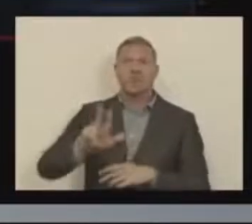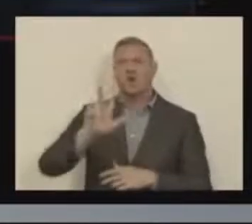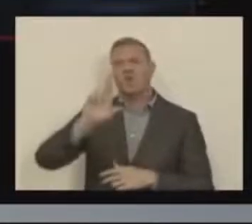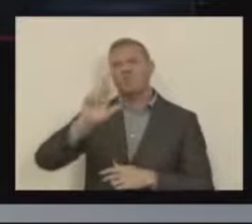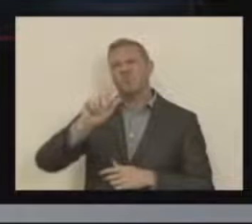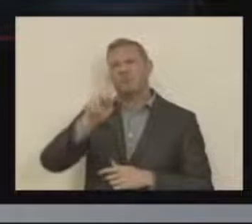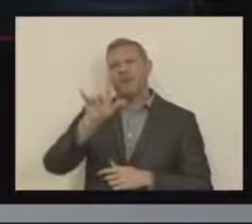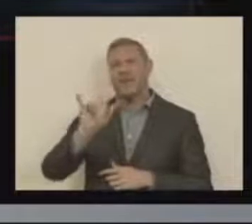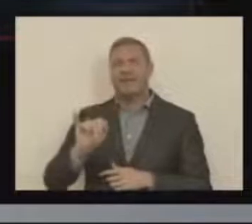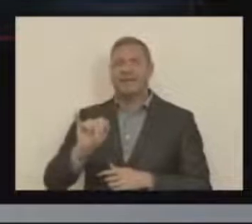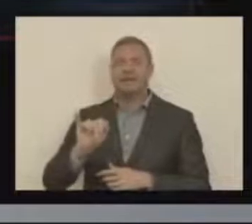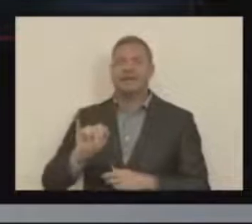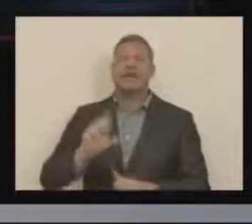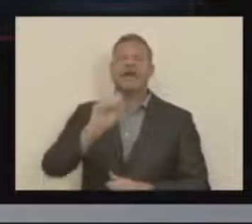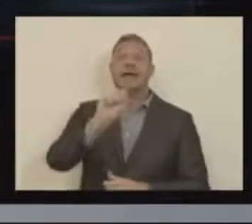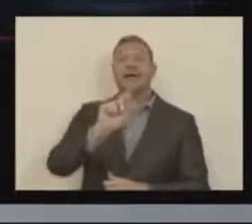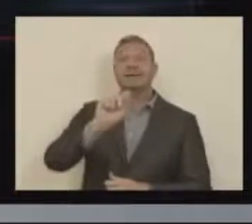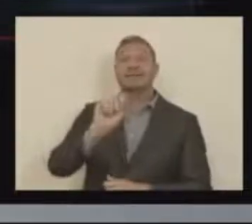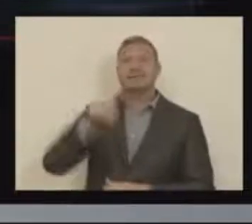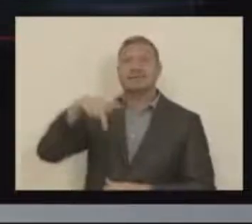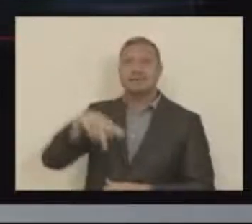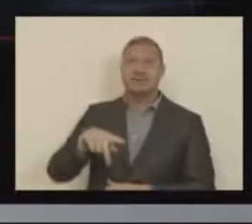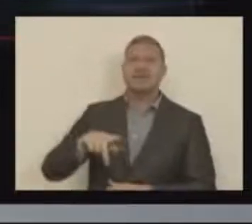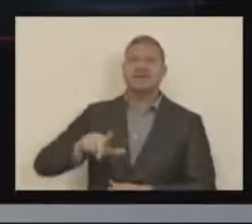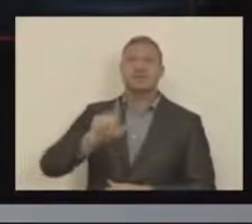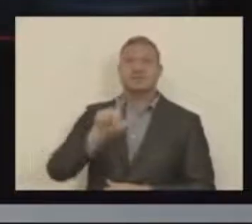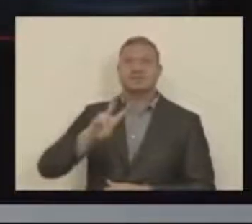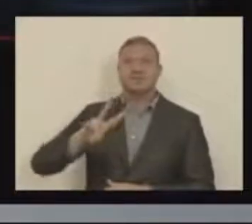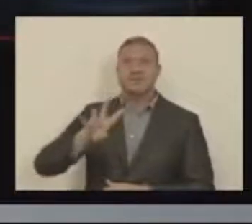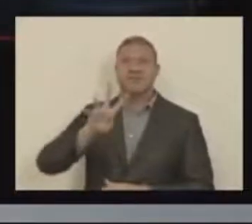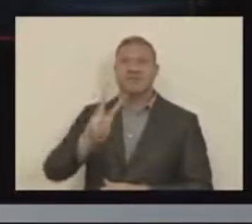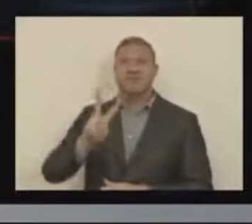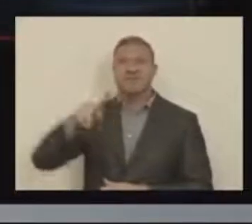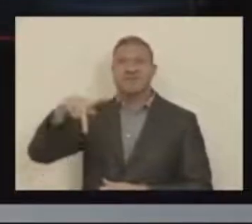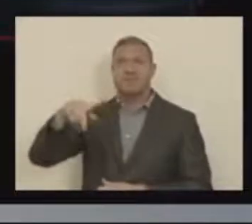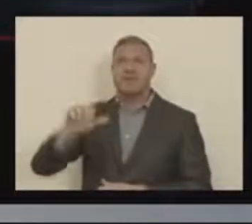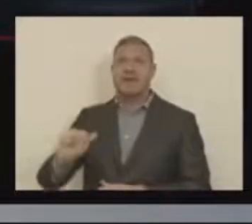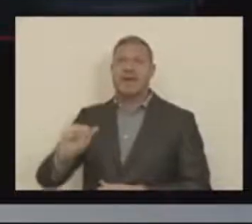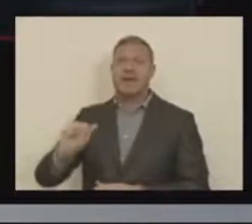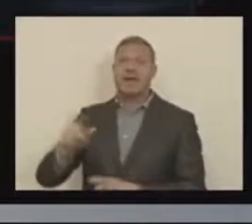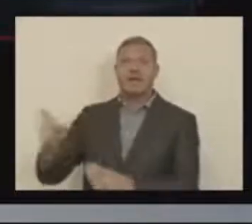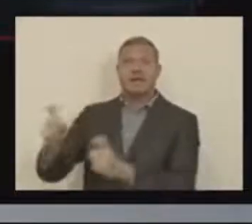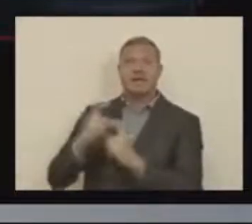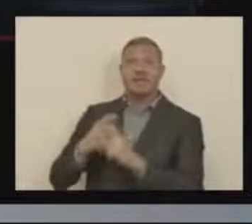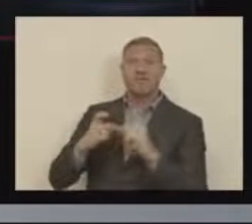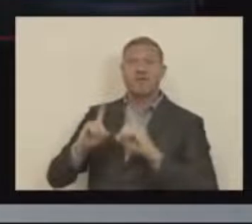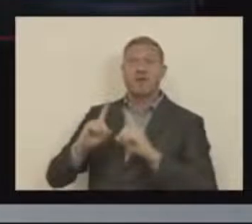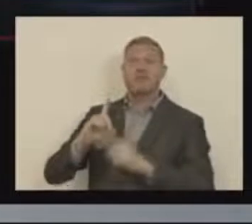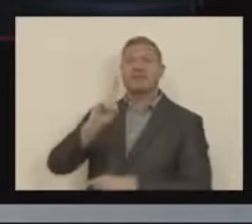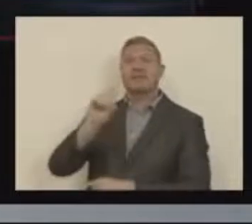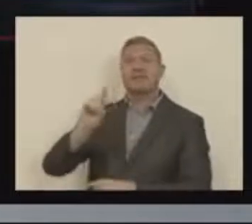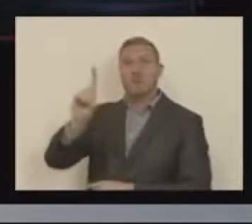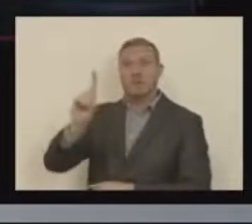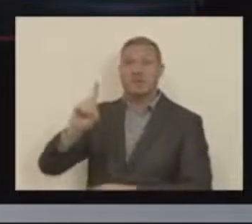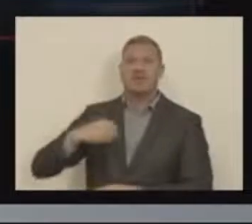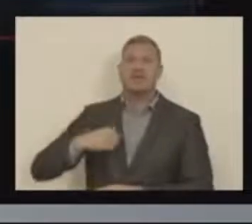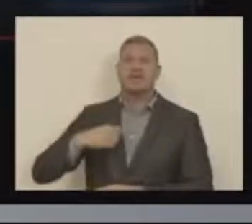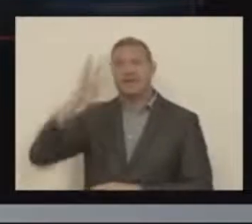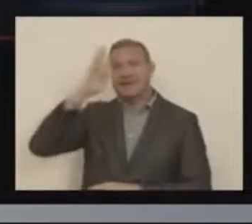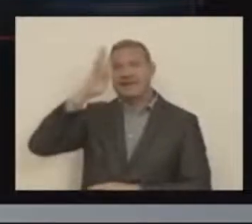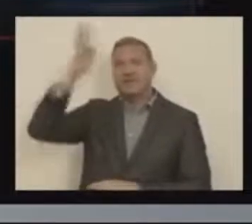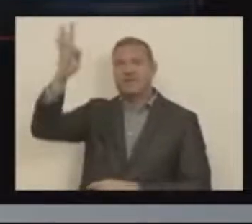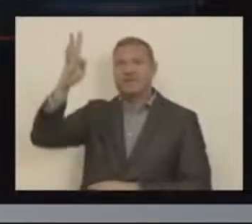known as STP-27VPA and was awarded to Vox Space by the Department of Defense's Defense Innovation Unit, or